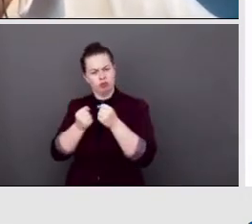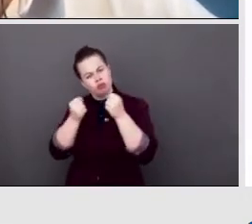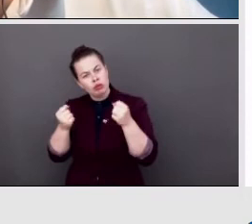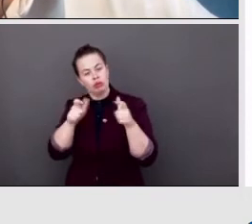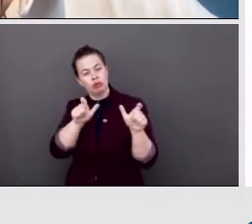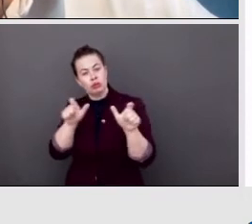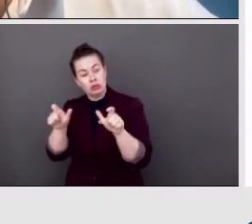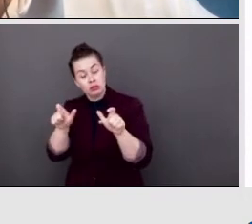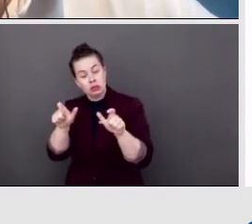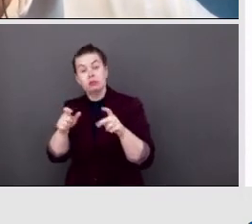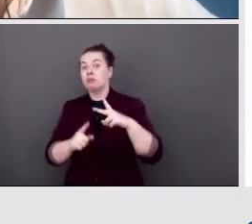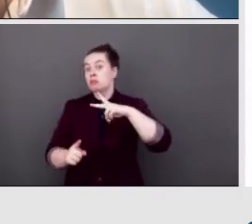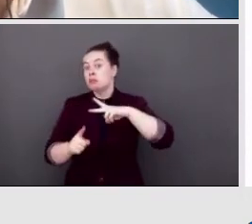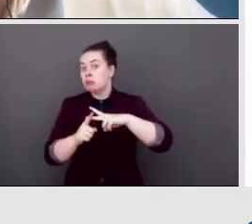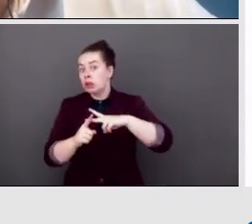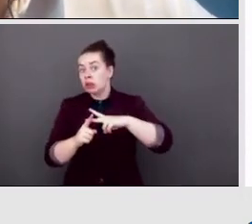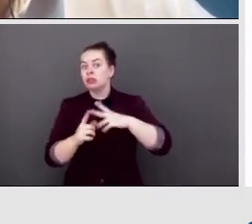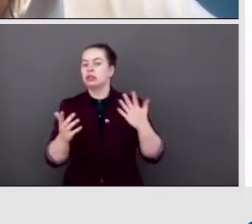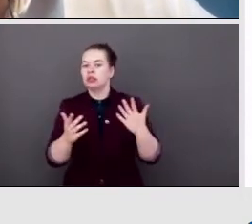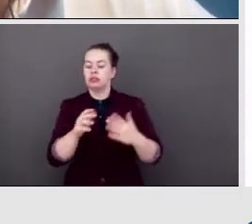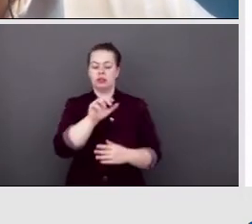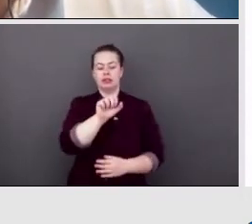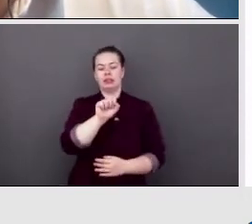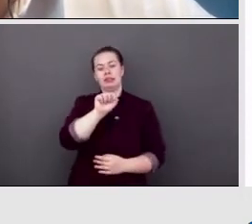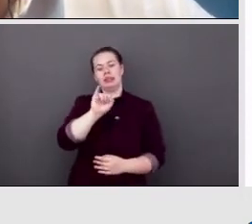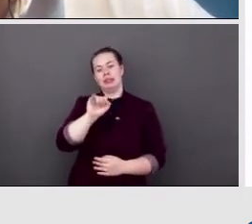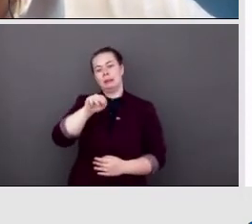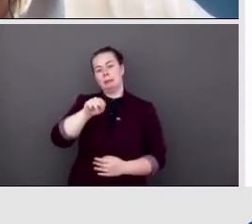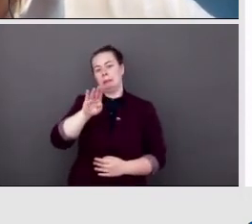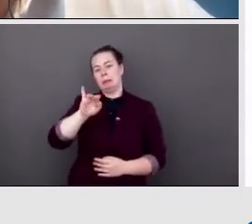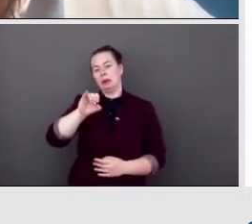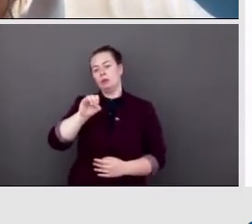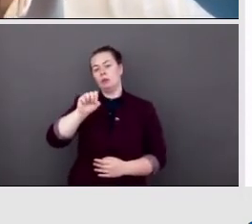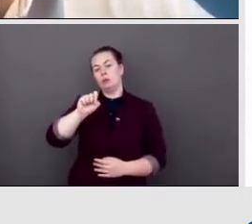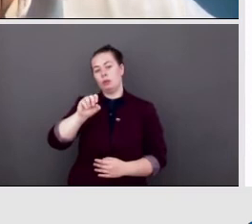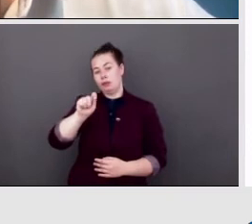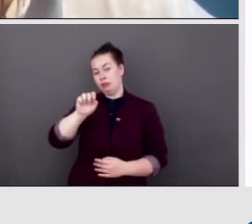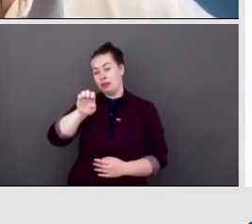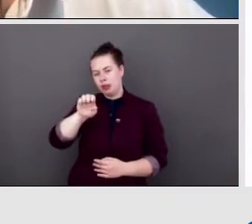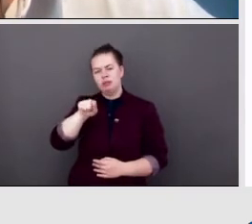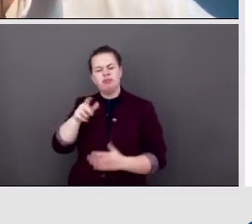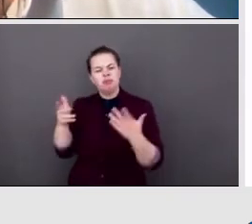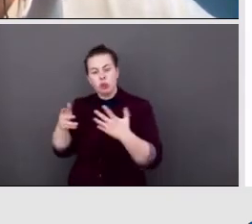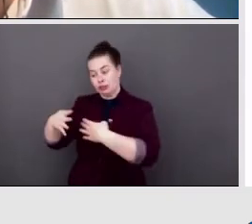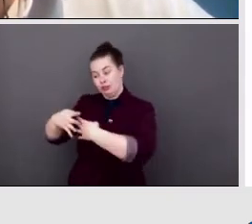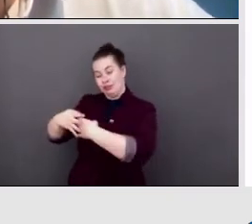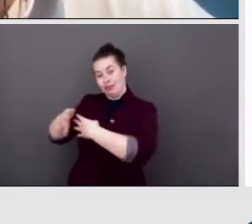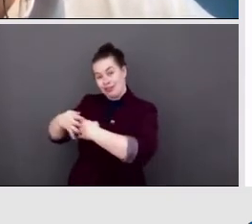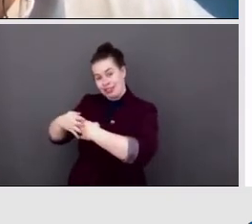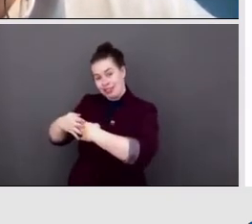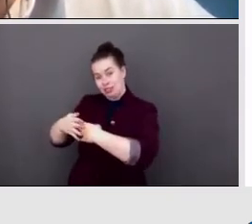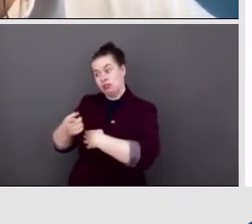2 interoperability layers. One is the symbiote mediation framework that will allow